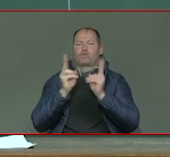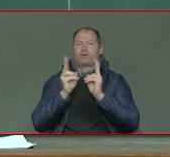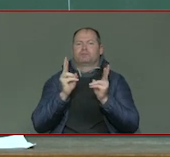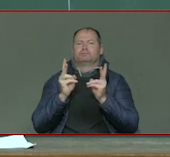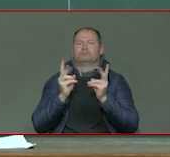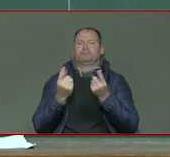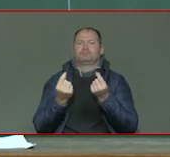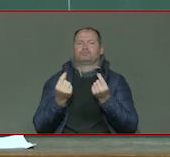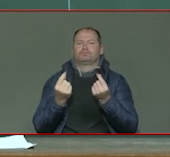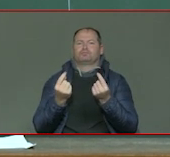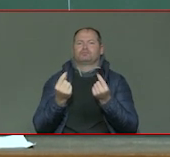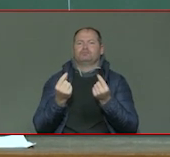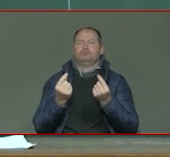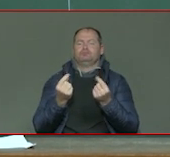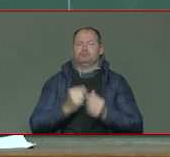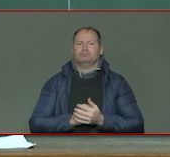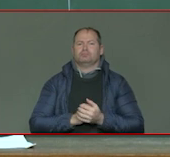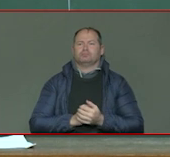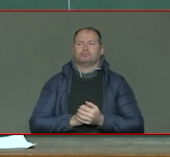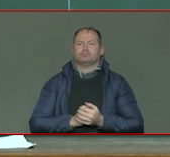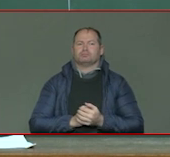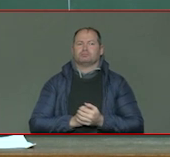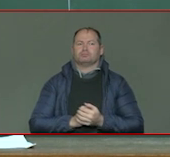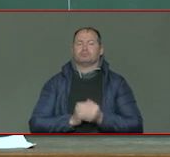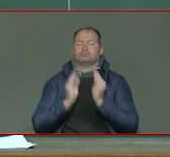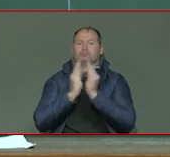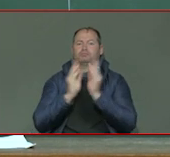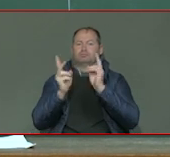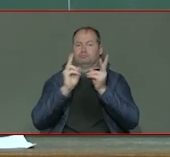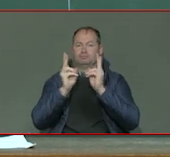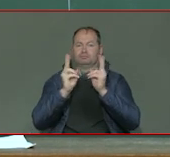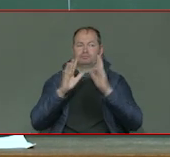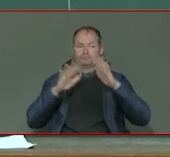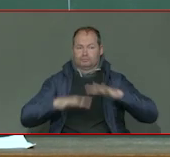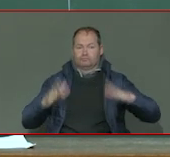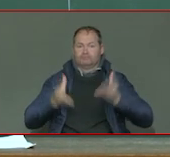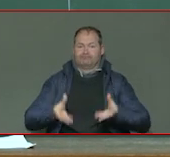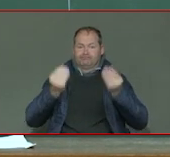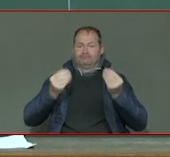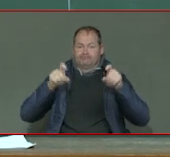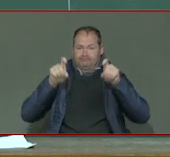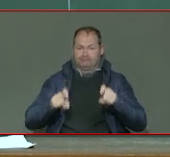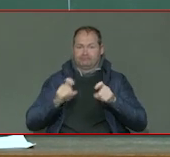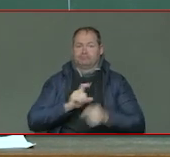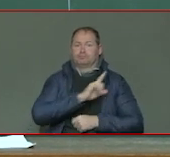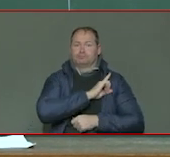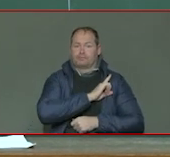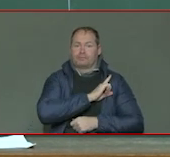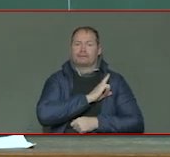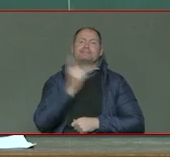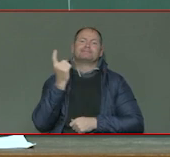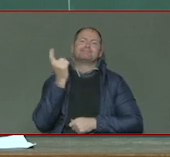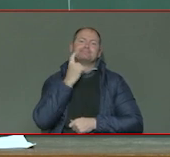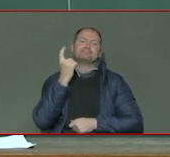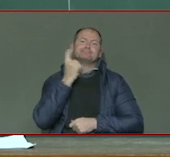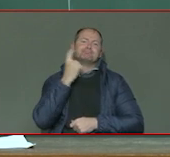today. All right. So if you work with me, those 12 marks everybody needs to get, because you will see it is quite easy work.